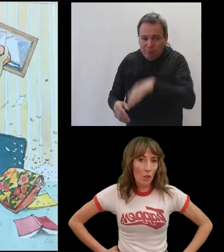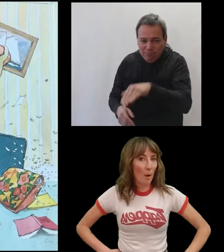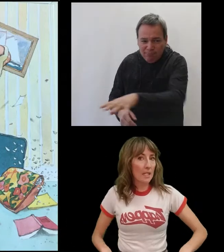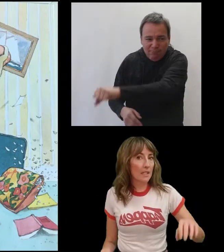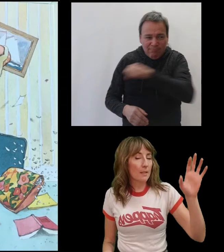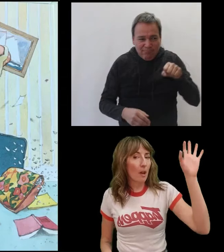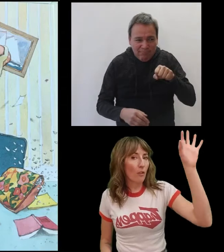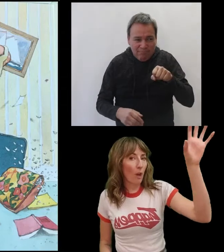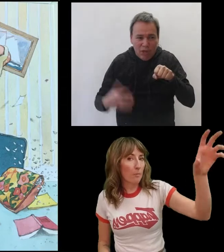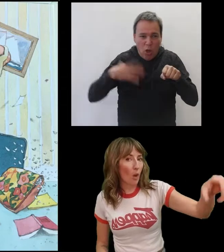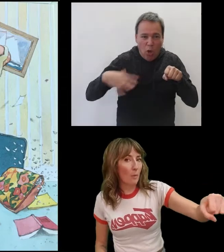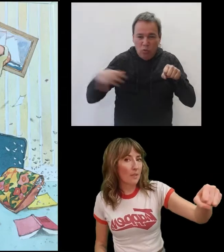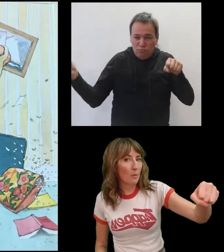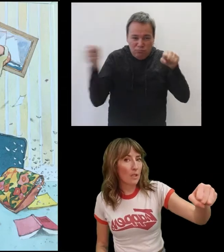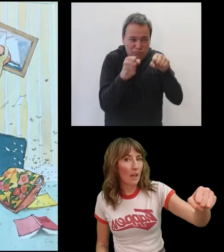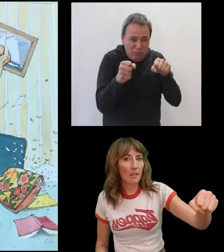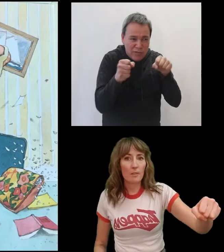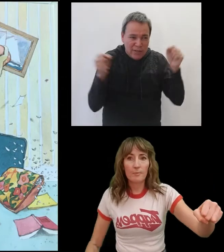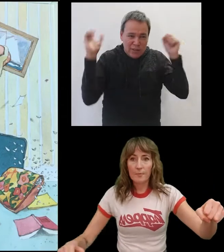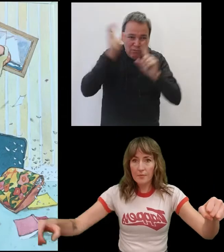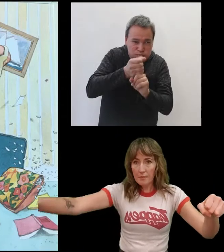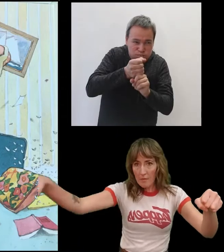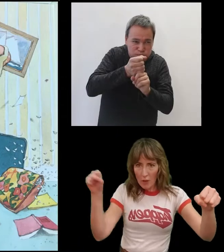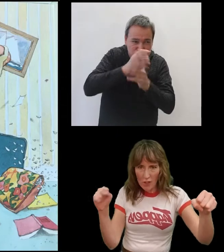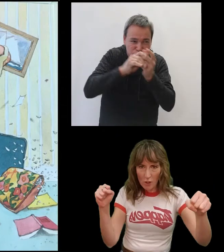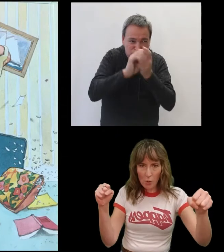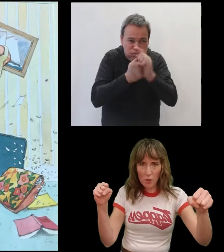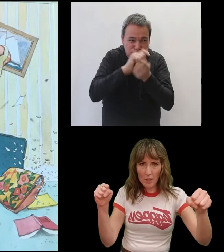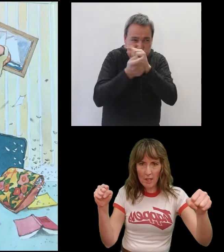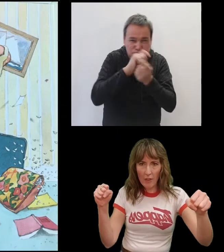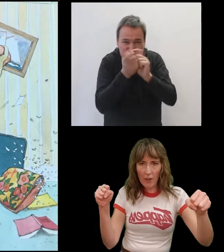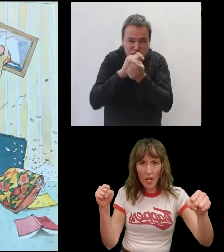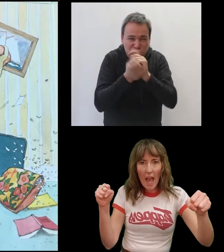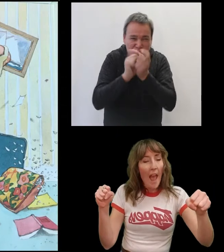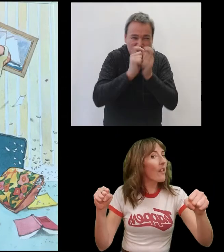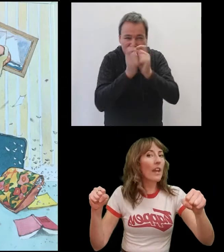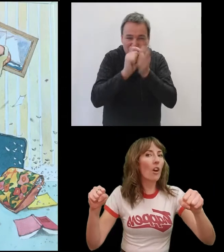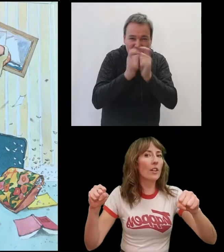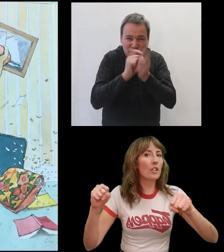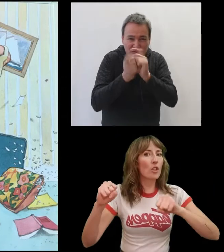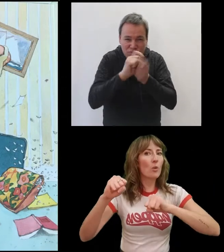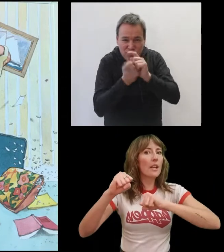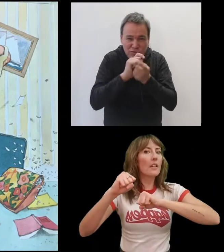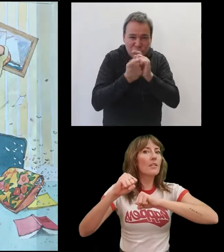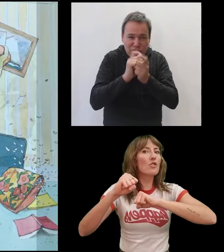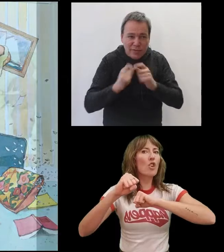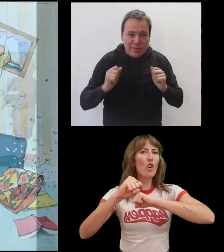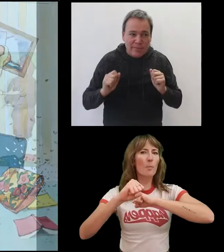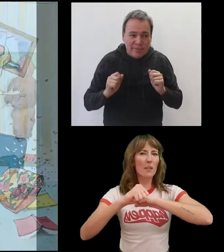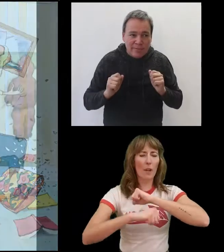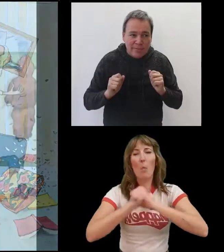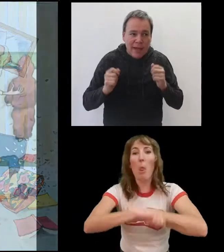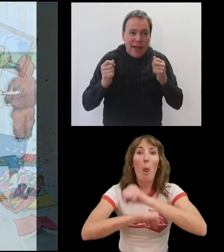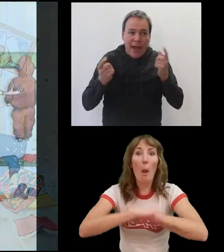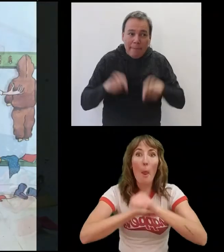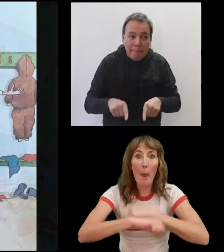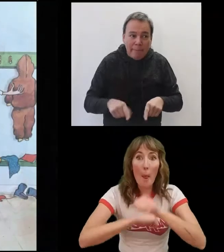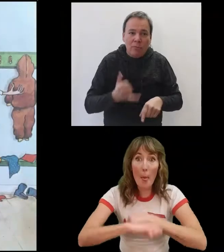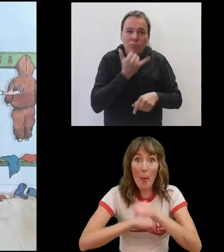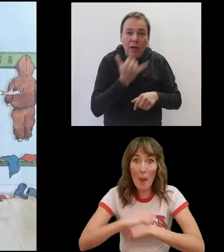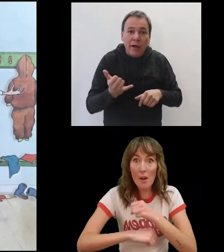Well, Thomas's mother grabbed Thomas in one hand, the snowsuit in the other, and they got into an enormous fight.